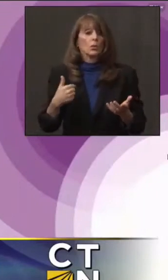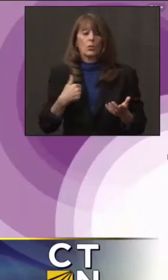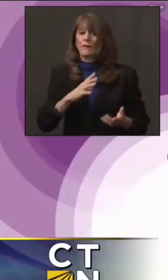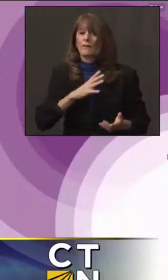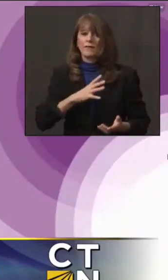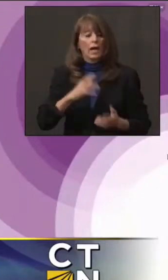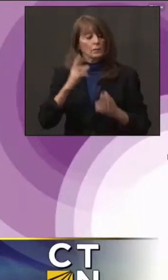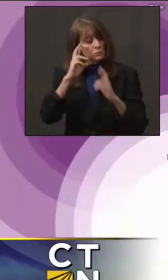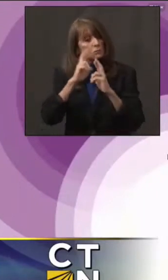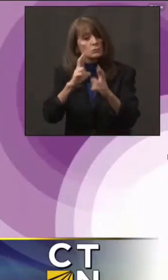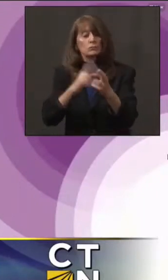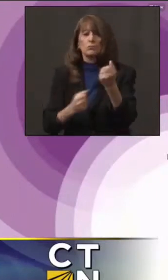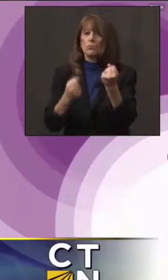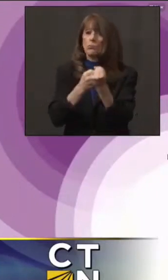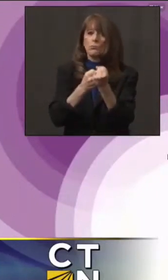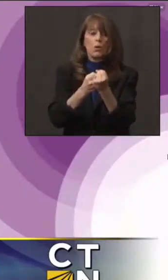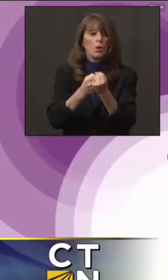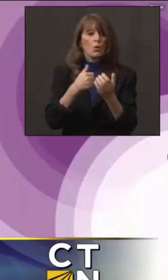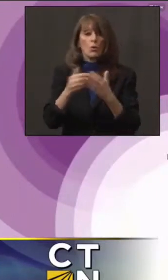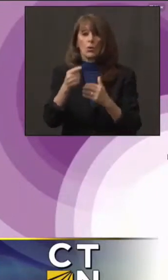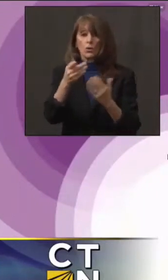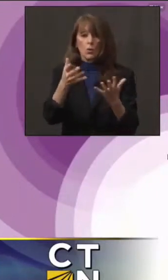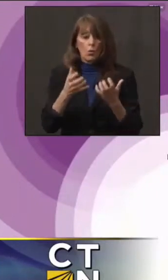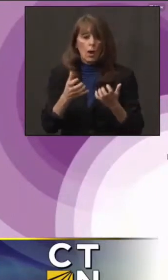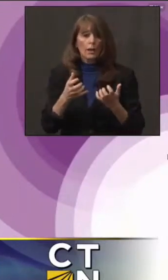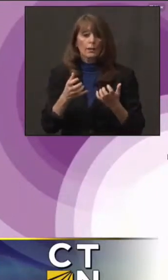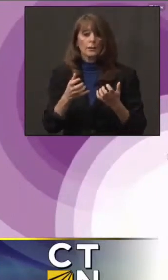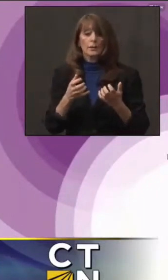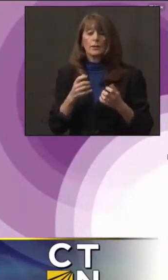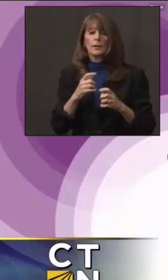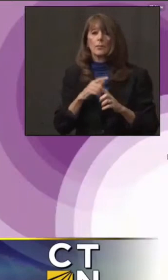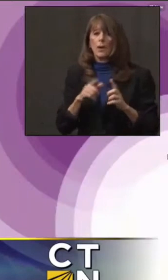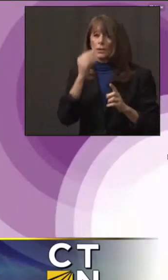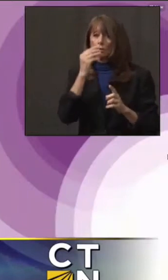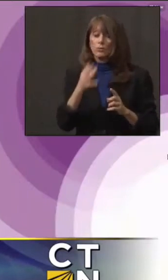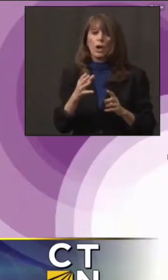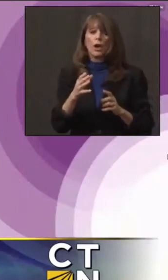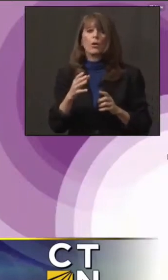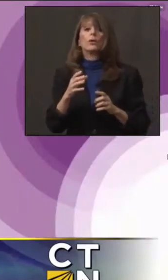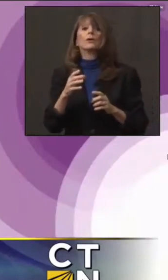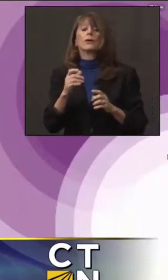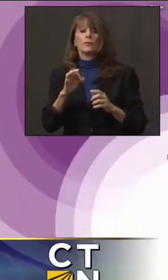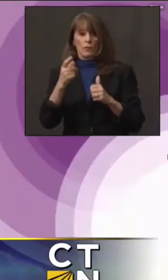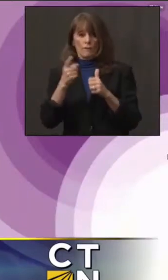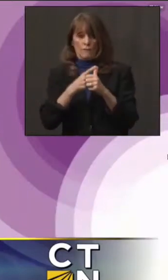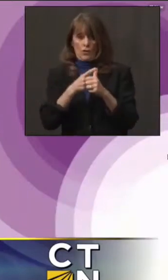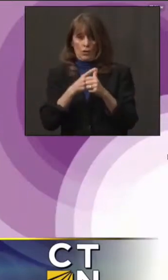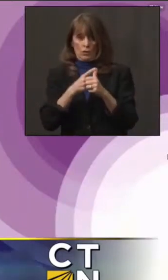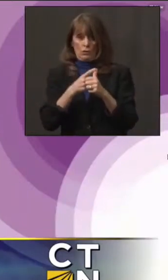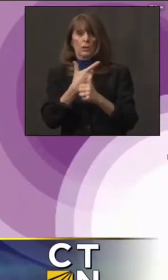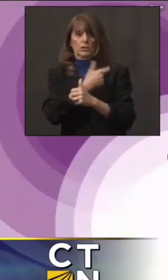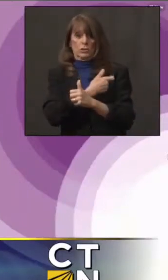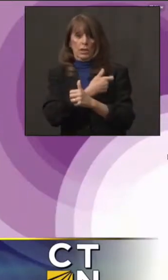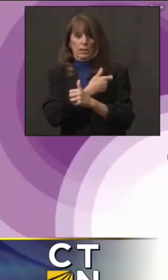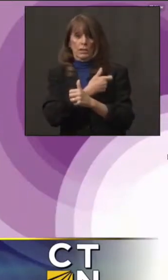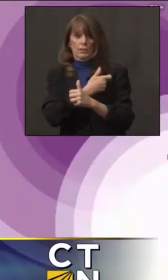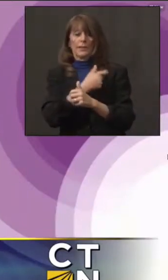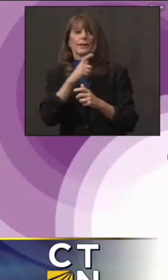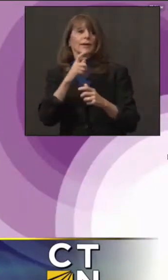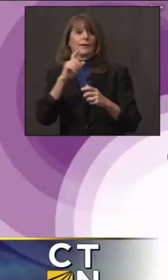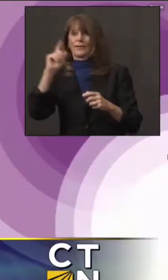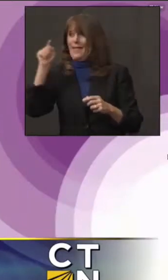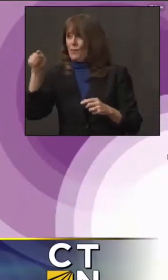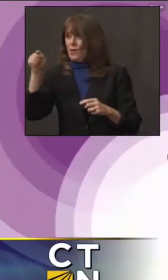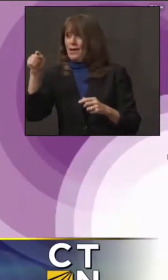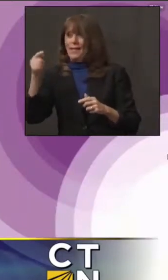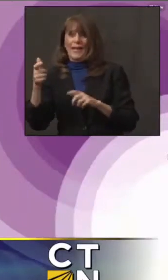will support that 100%. We just have to remind them that whatever one you get, at least for the first two that we'll have, you can't mix the